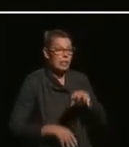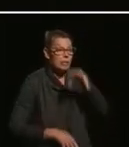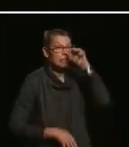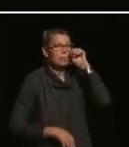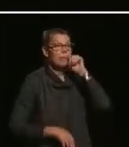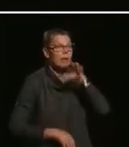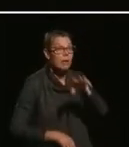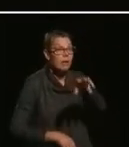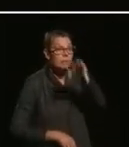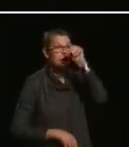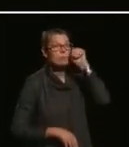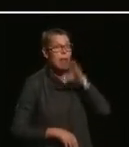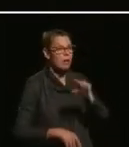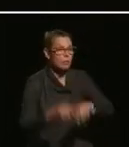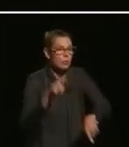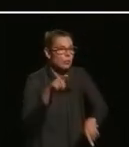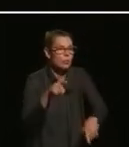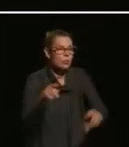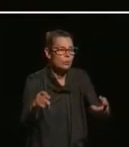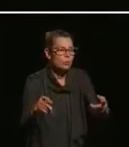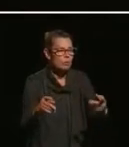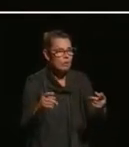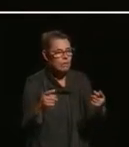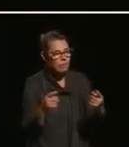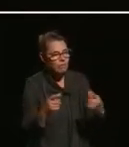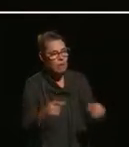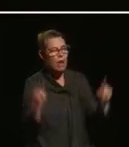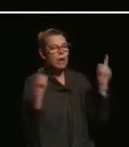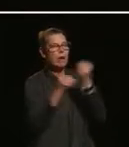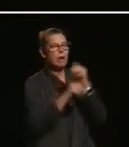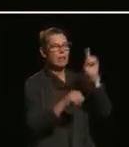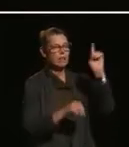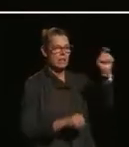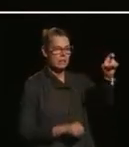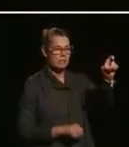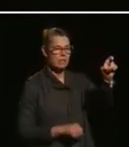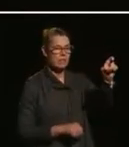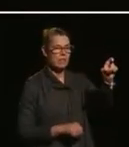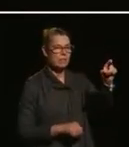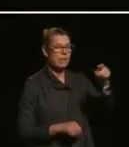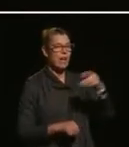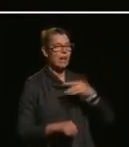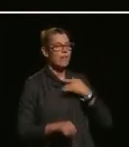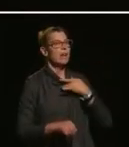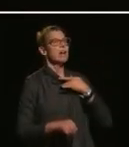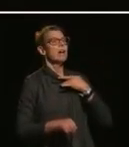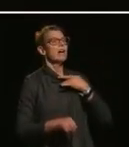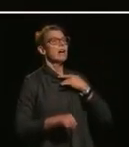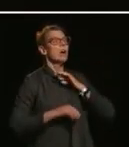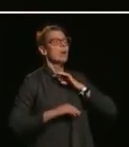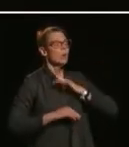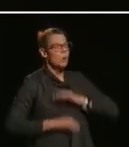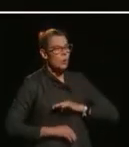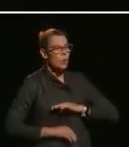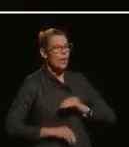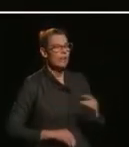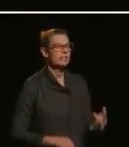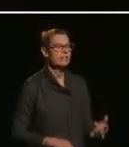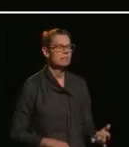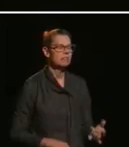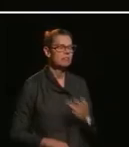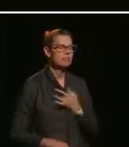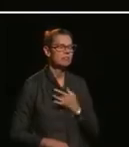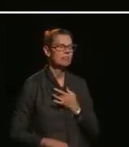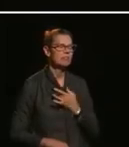out. So when I finally got the diagnosis, it was both a relief and a heartbreak.